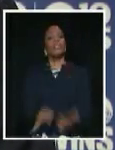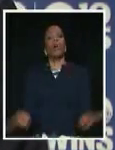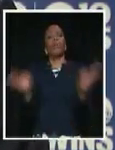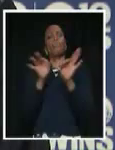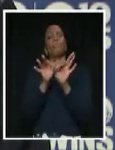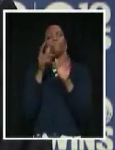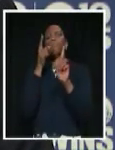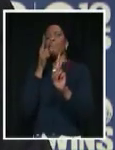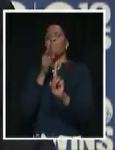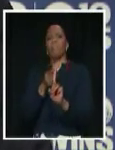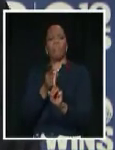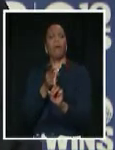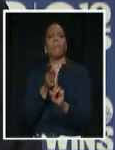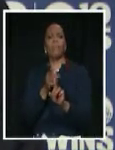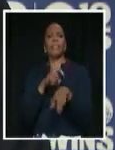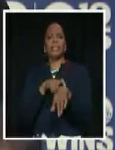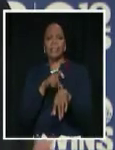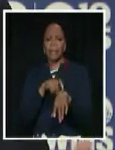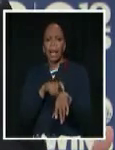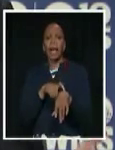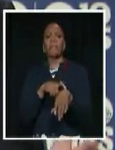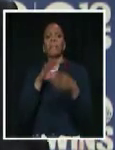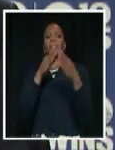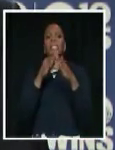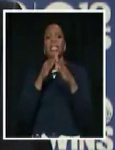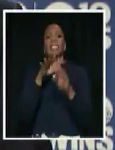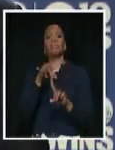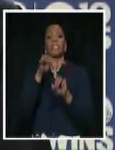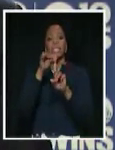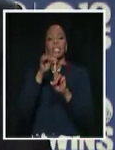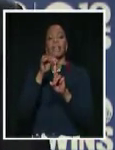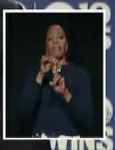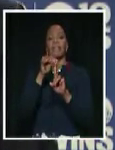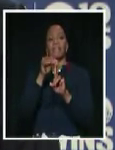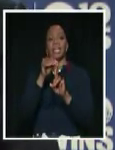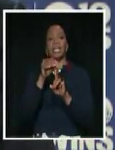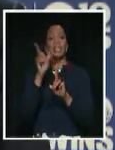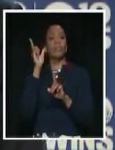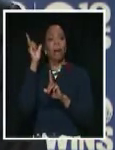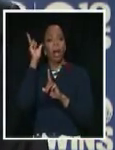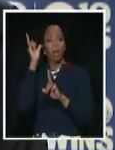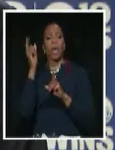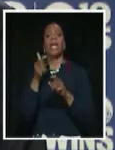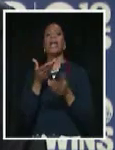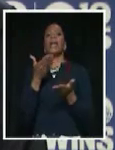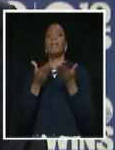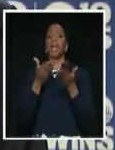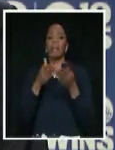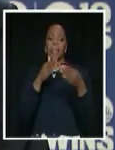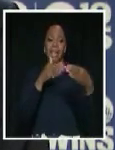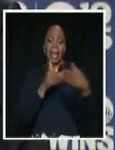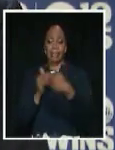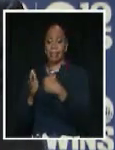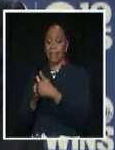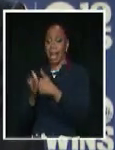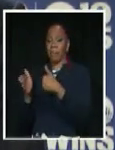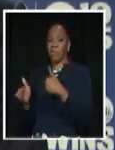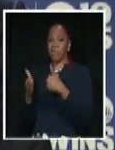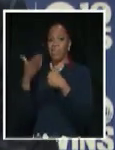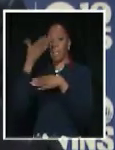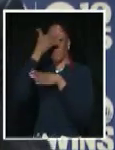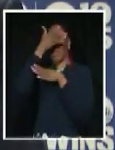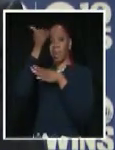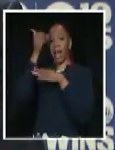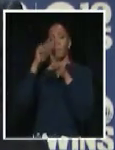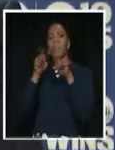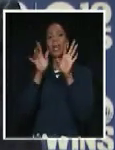some things right and to right some wrongs. Particularly the Rockaways are a classic example. Thank you, sir. A neighborhood that was forgotten for so many years by city government. So I think it's crucial